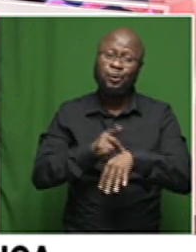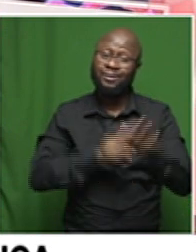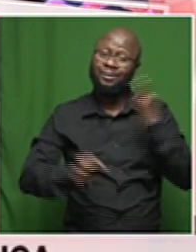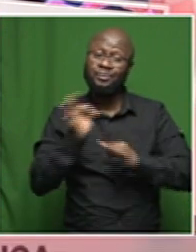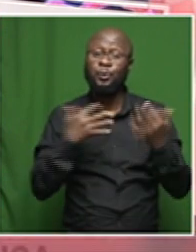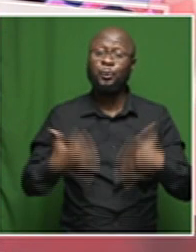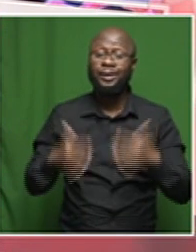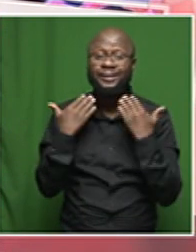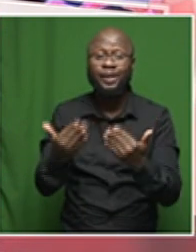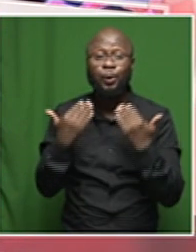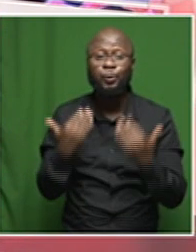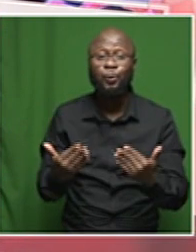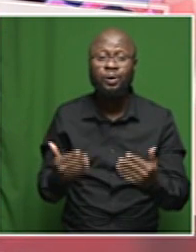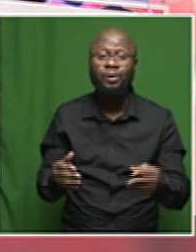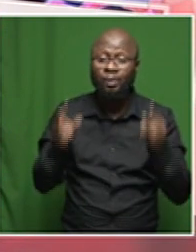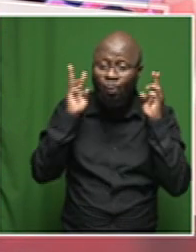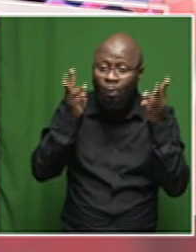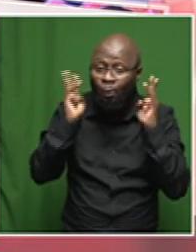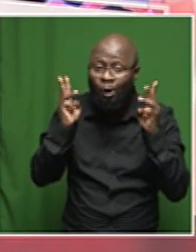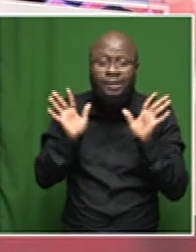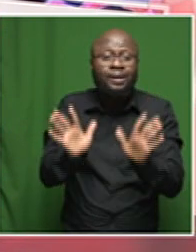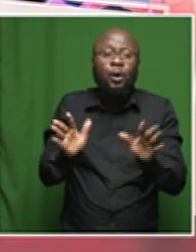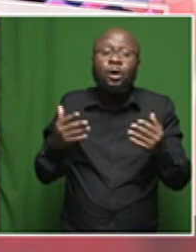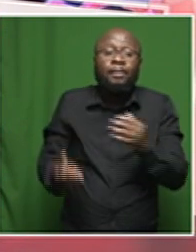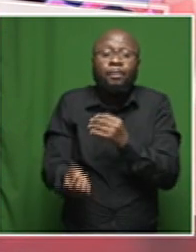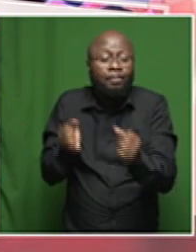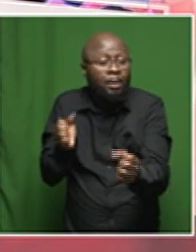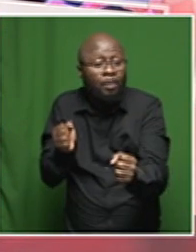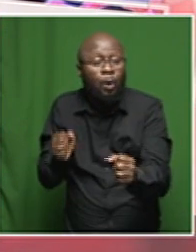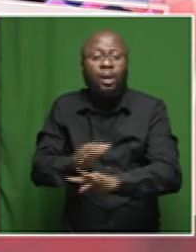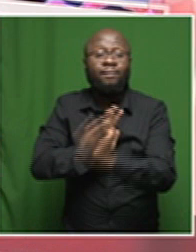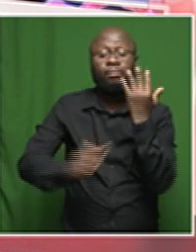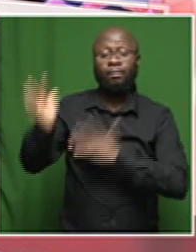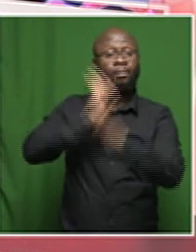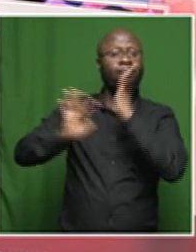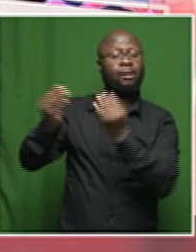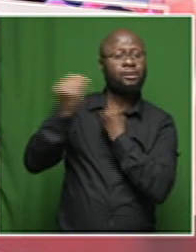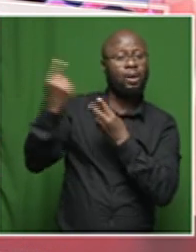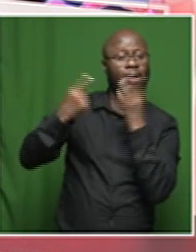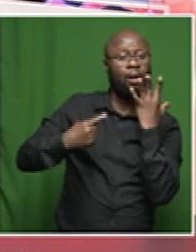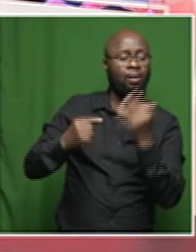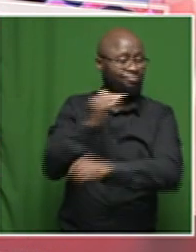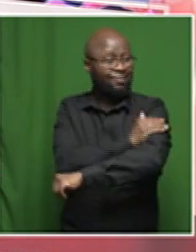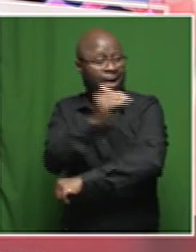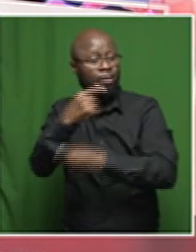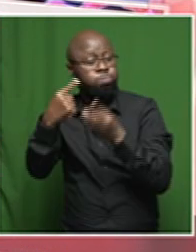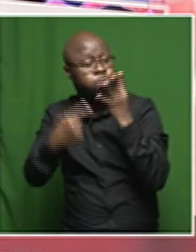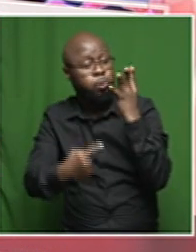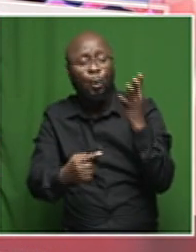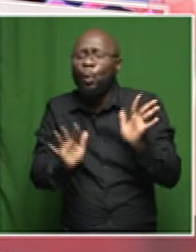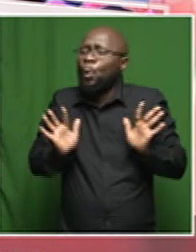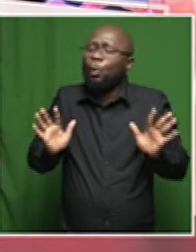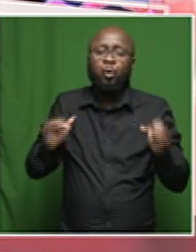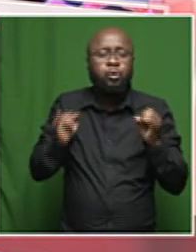so much for our guests coming on and, of course, educating us about the importance of hypertension, hypertensive heart disease, and why